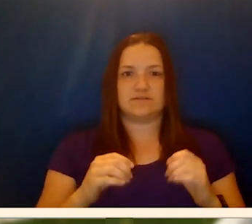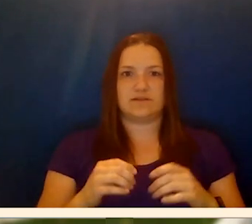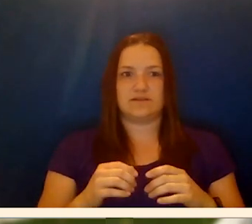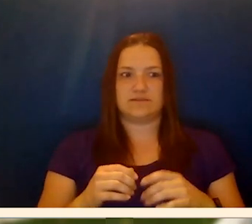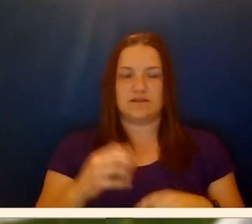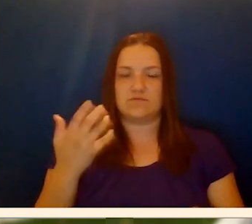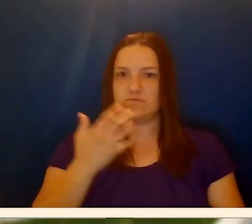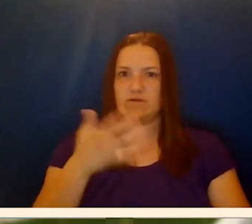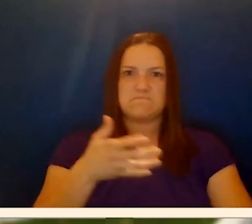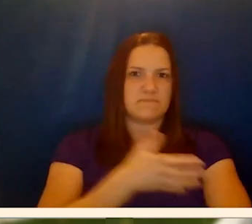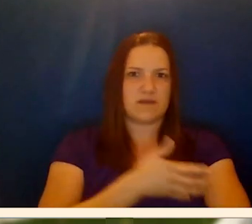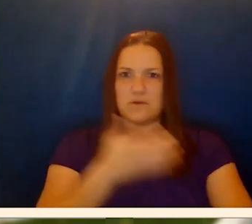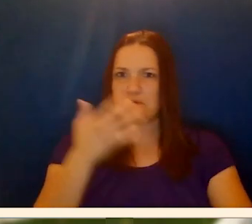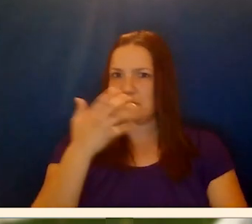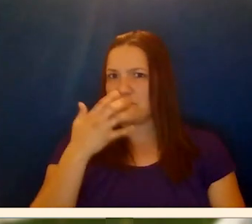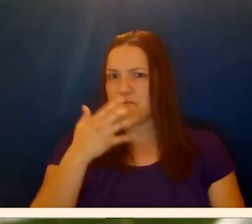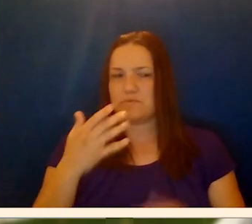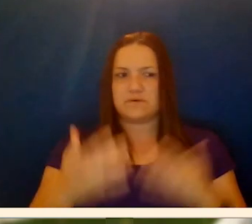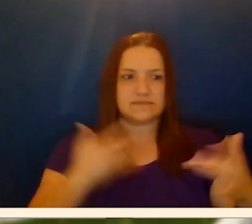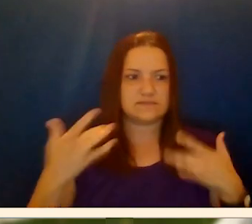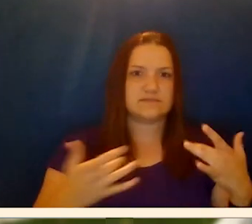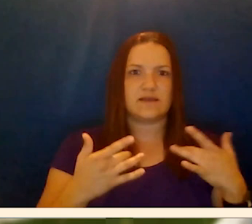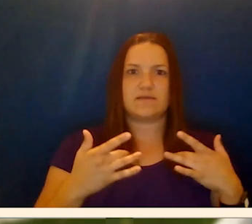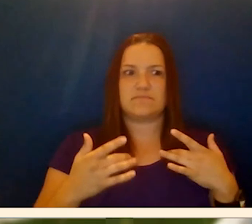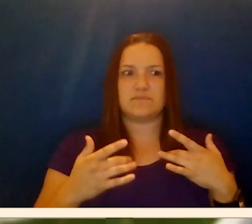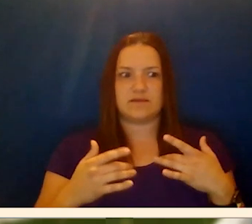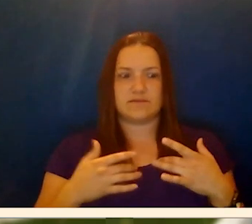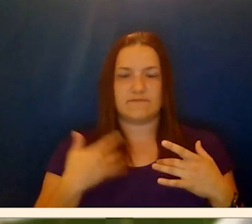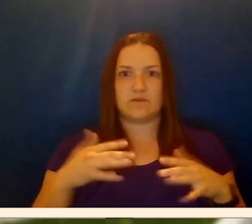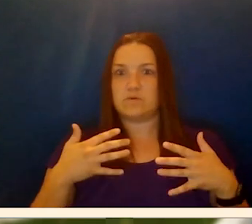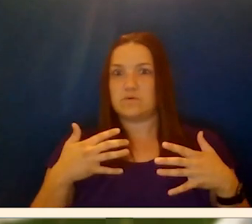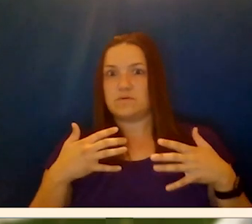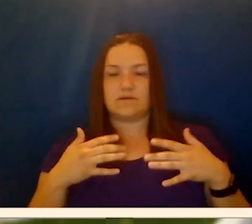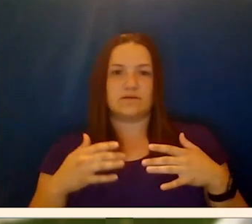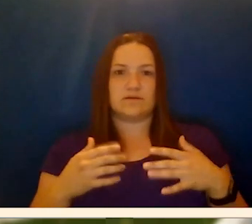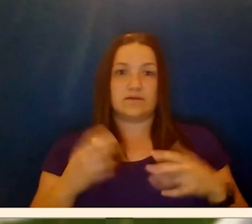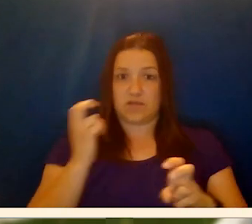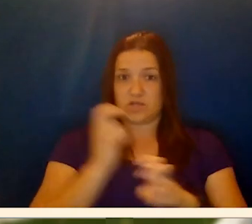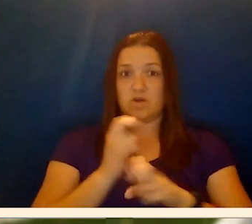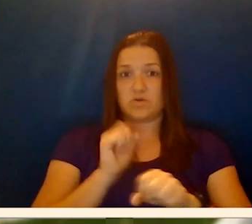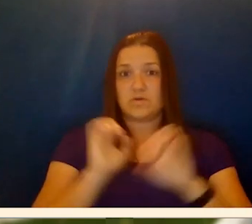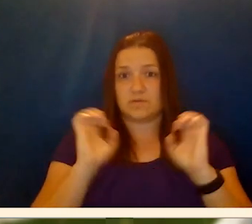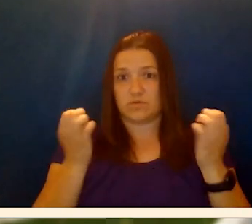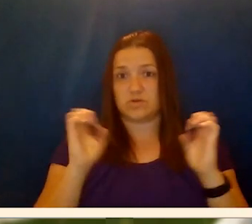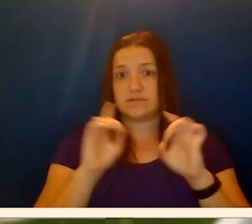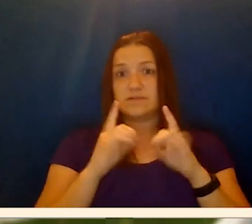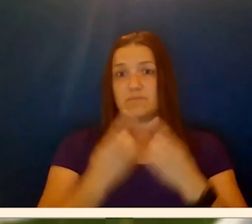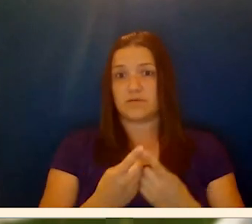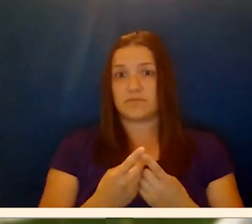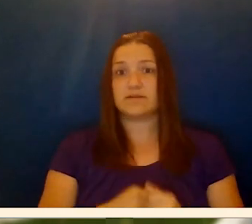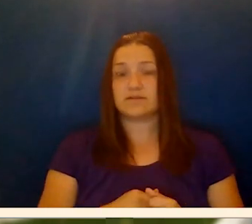intensity, the variety, the excitement, the adrenaline. It's hard to work in the ED,